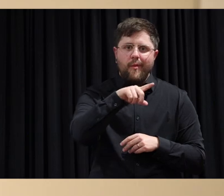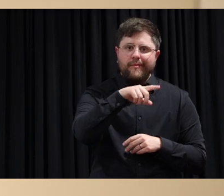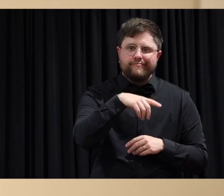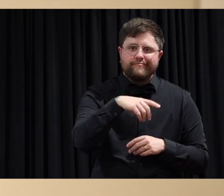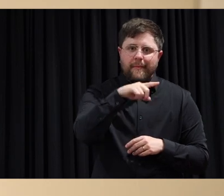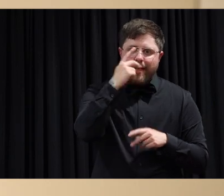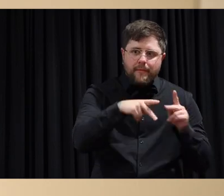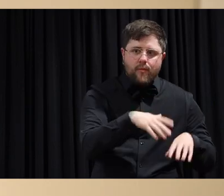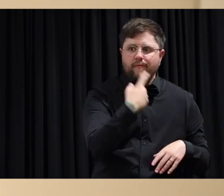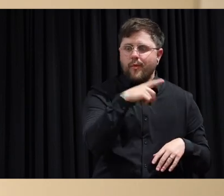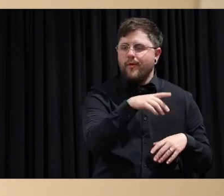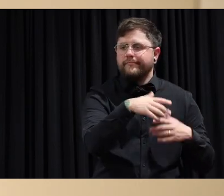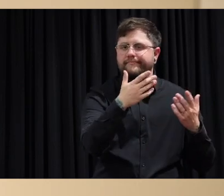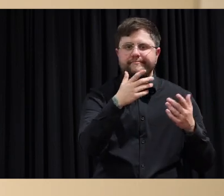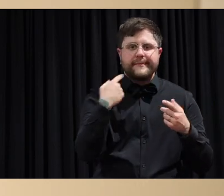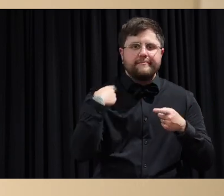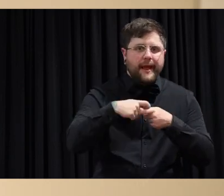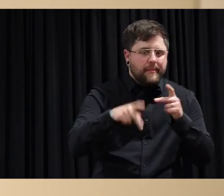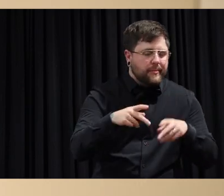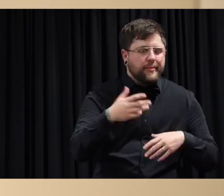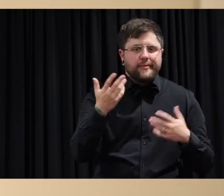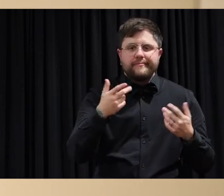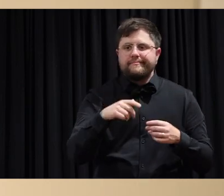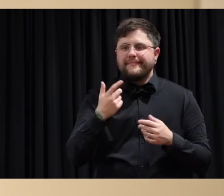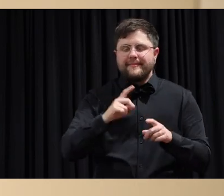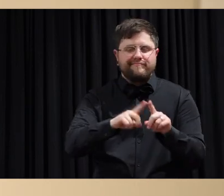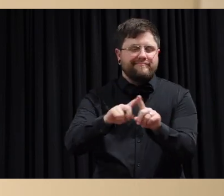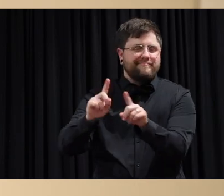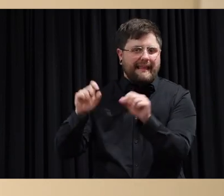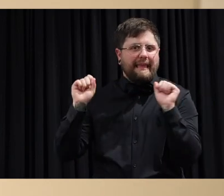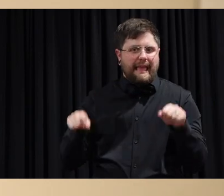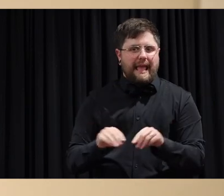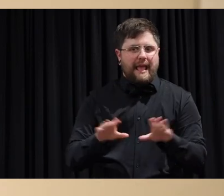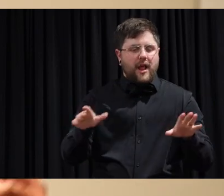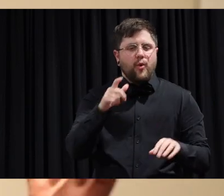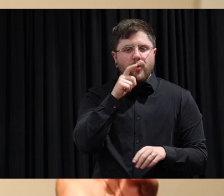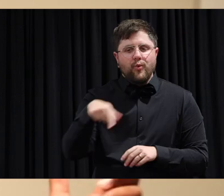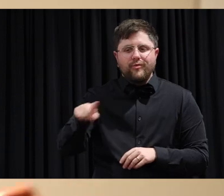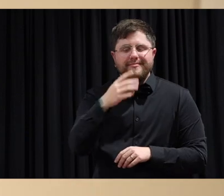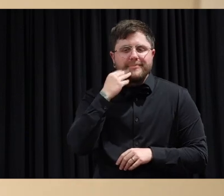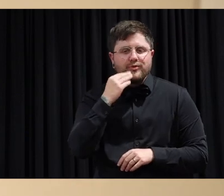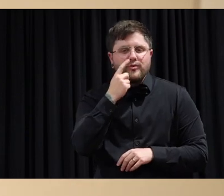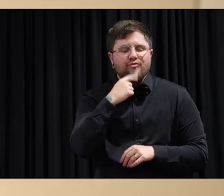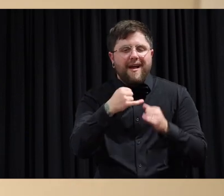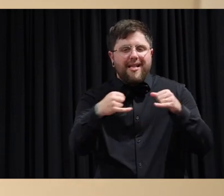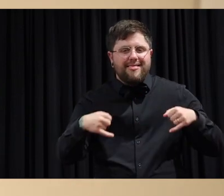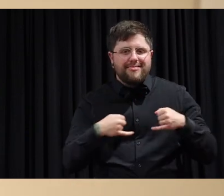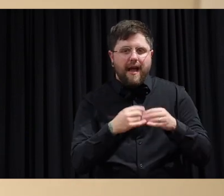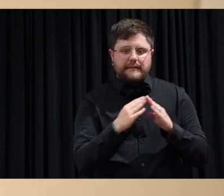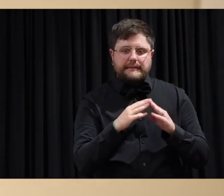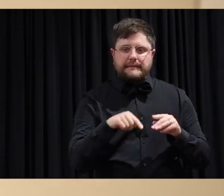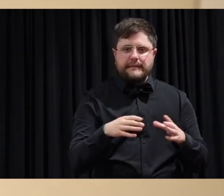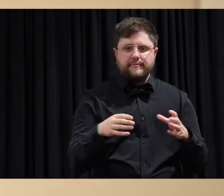Americans and Hispanic Americans and Asian Americans, there are people who were redlined for years and years and years. There's ways for